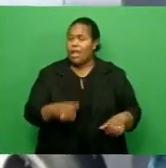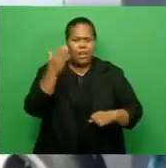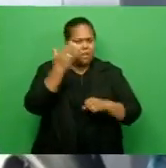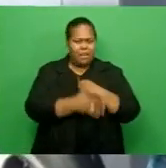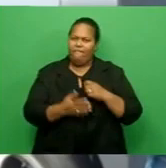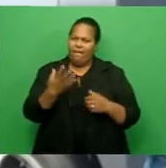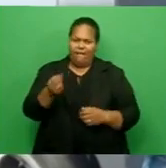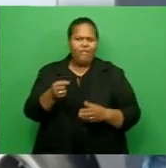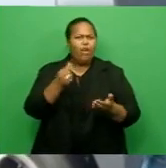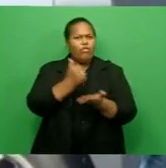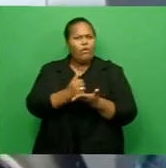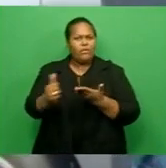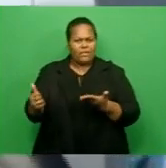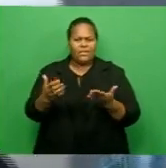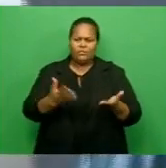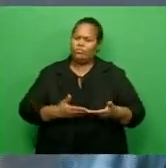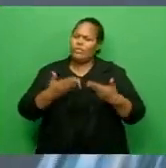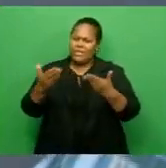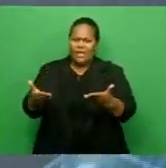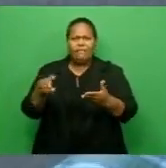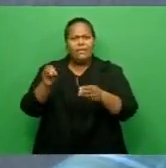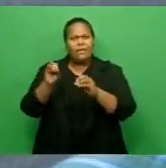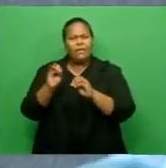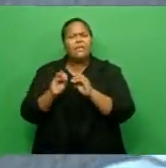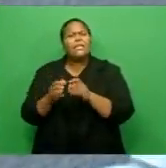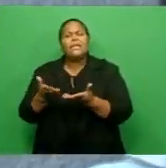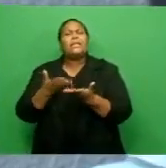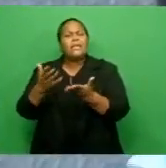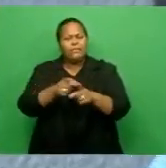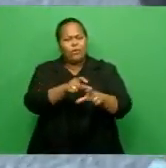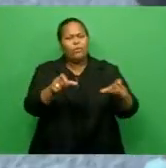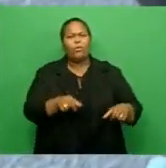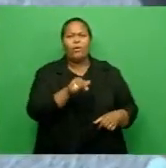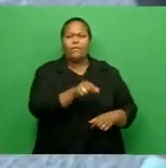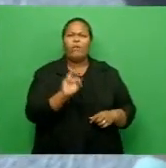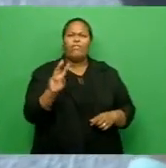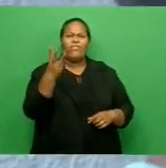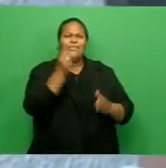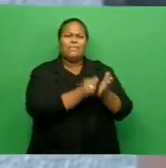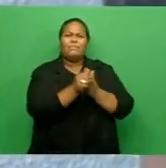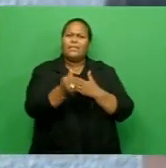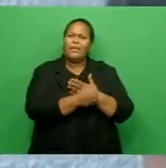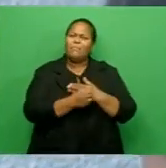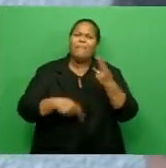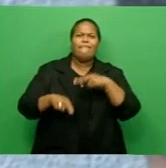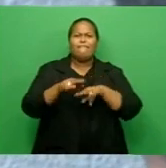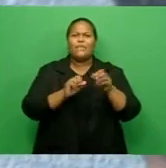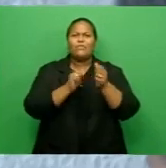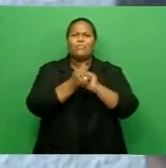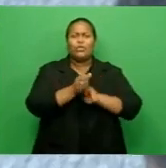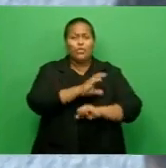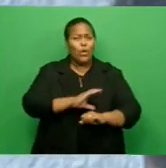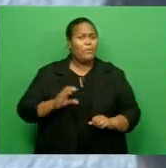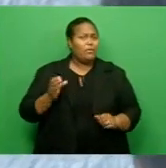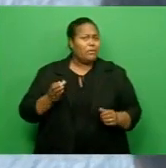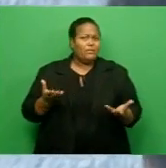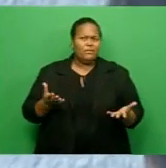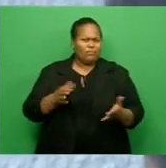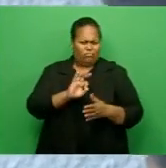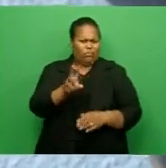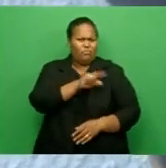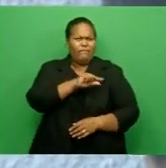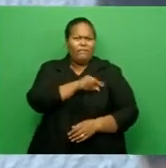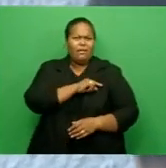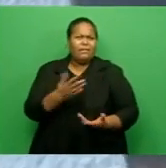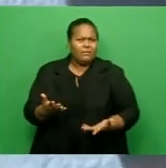the jurisdiction to adjudicate in the hearing held on 3rd September at the Fiji Sports Commission, and consequently, the hearing